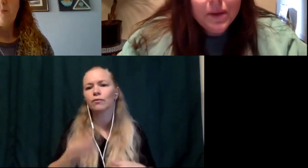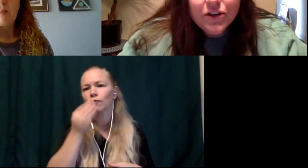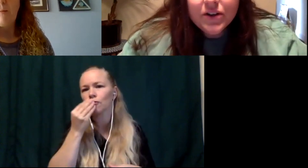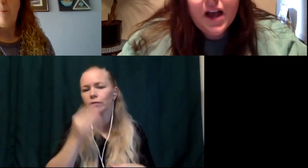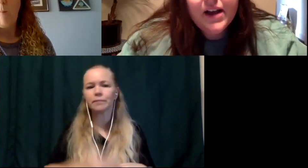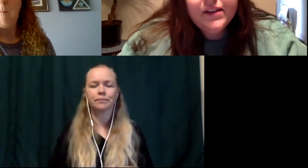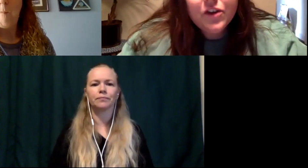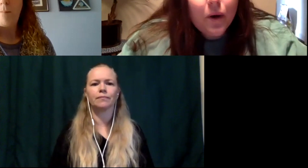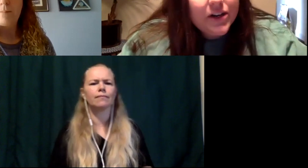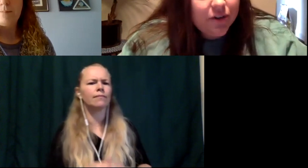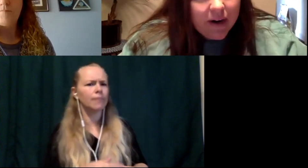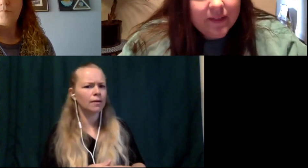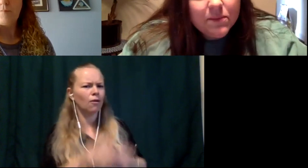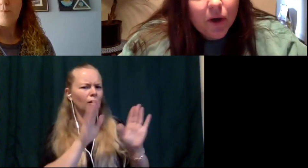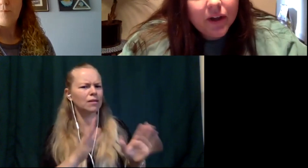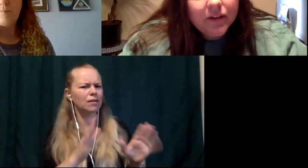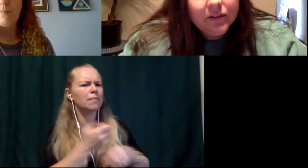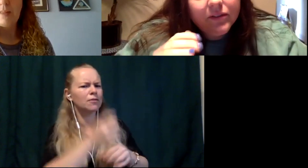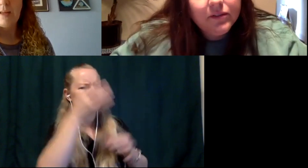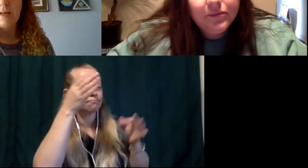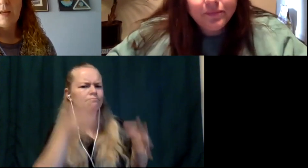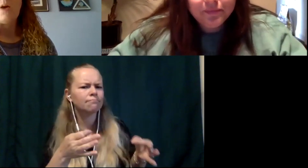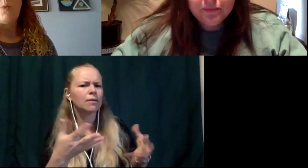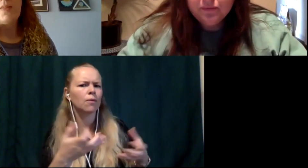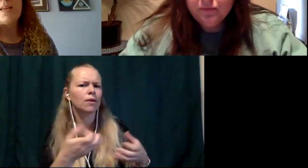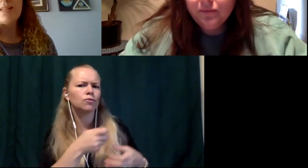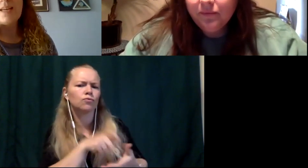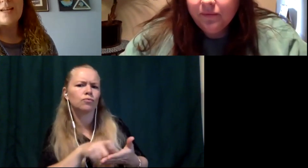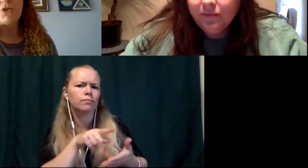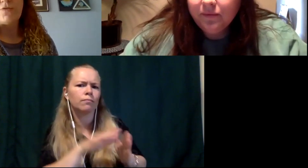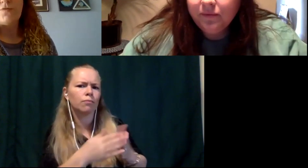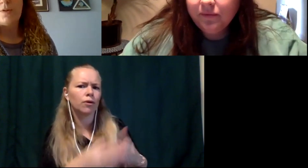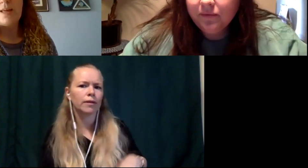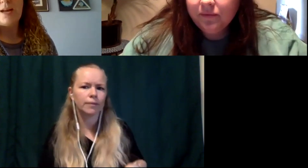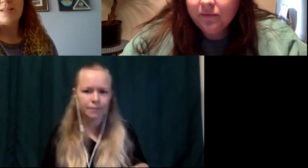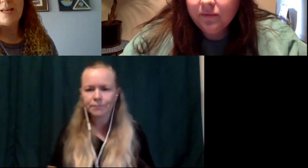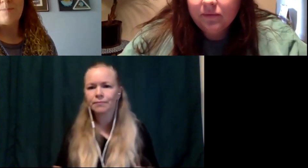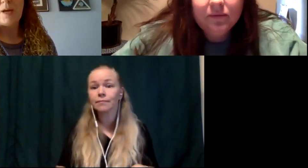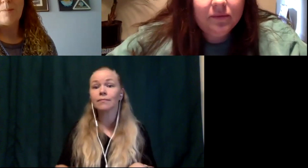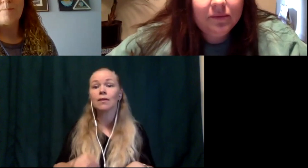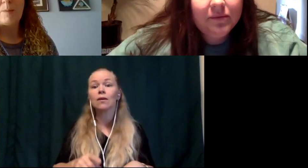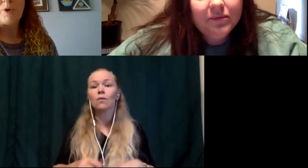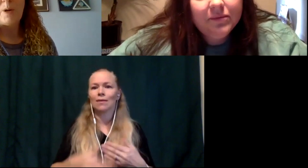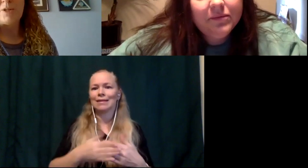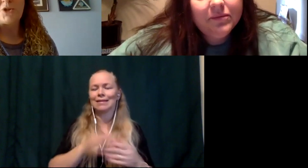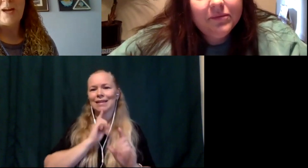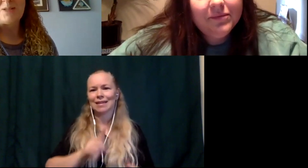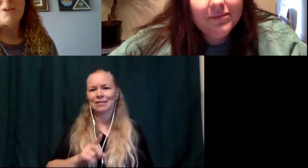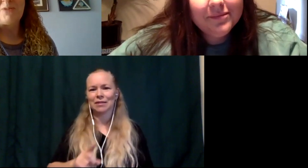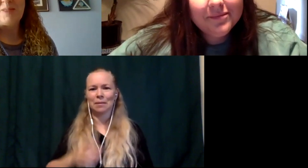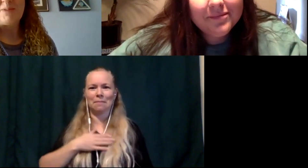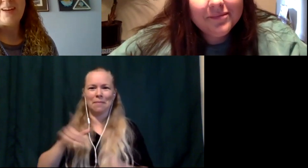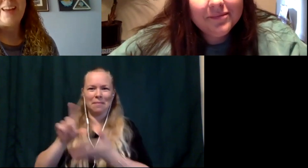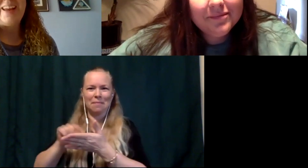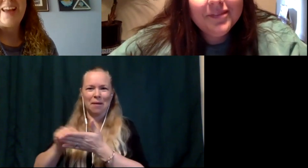what made you decide that you wanted to write this book? Well, the easy answer to that is that my book publisher asked